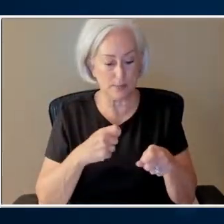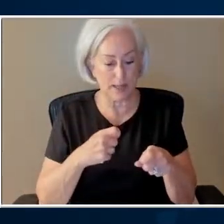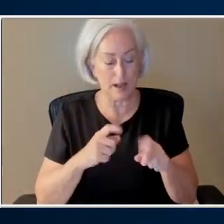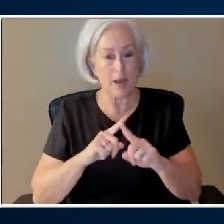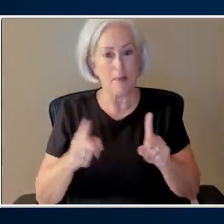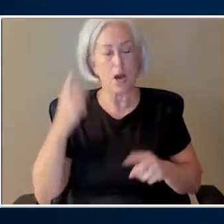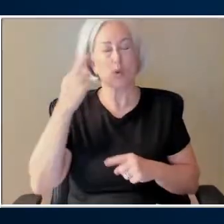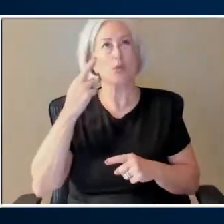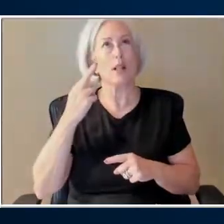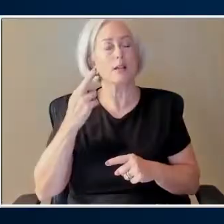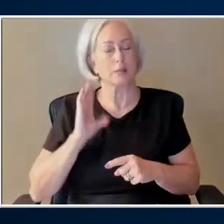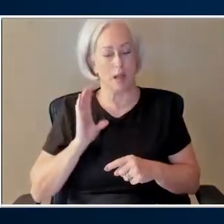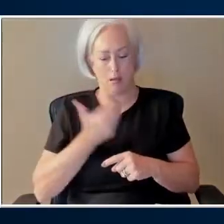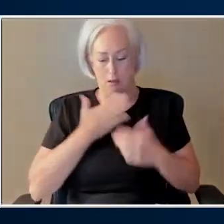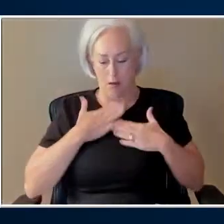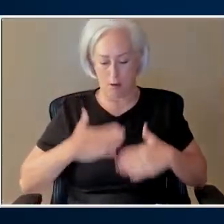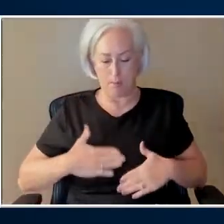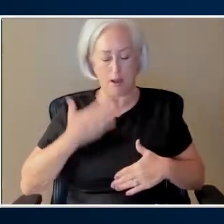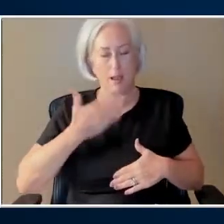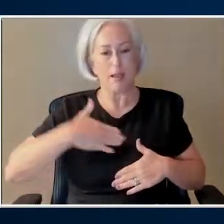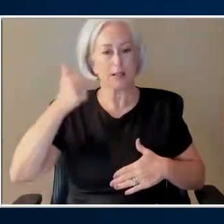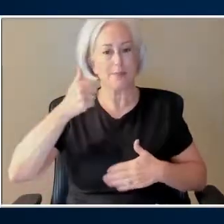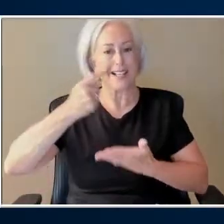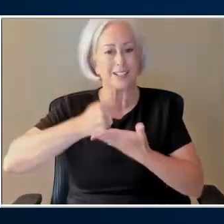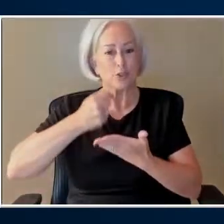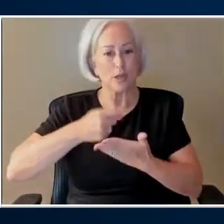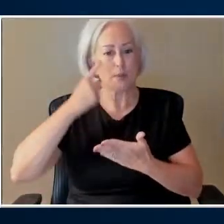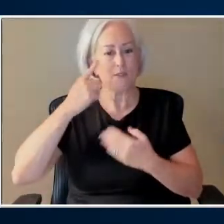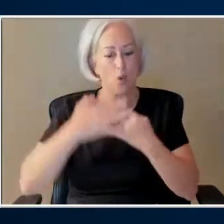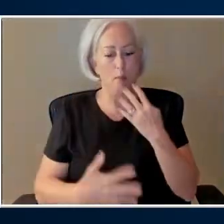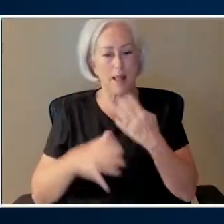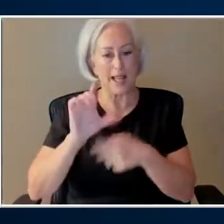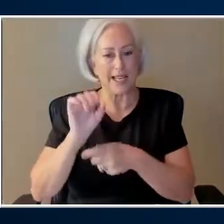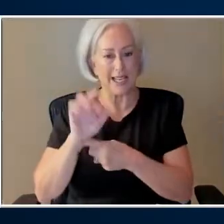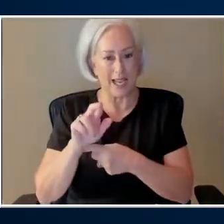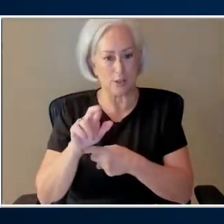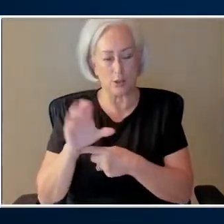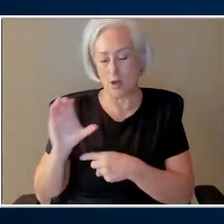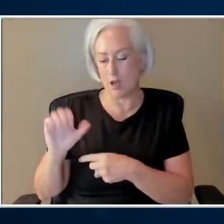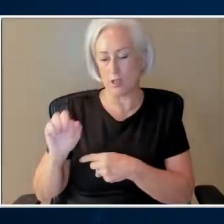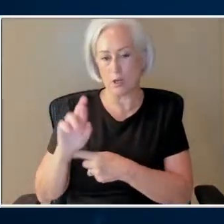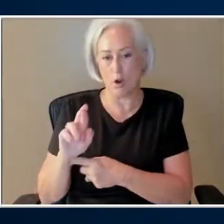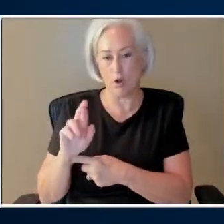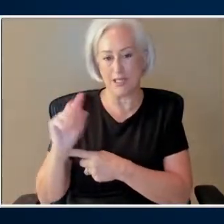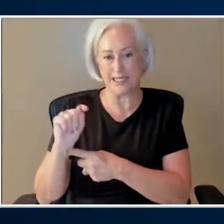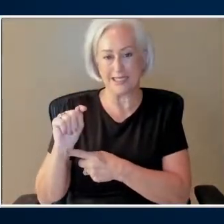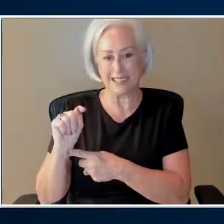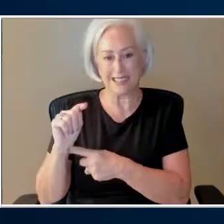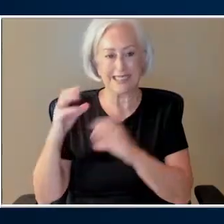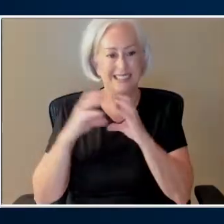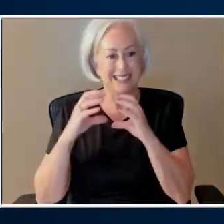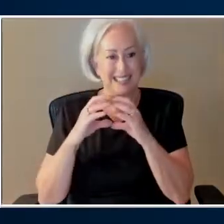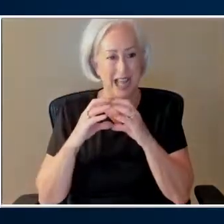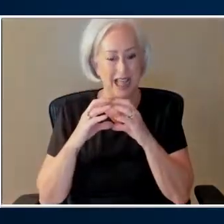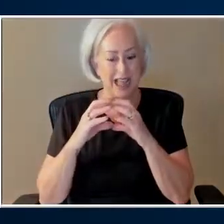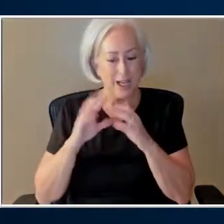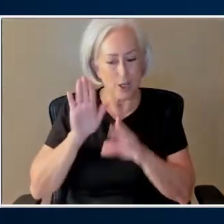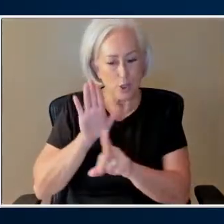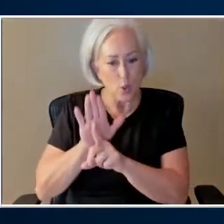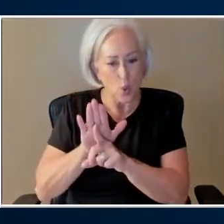for most of the blood cancers, which is CAR T cell. It's your own immune system. So blood